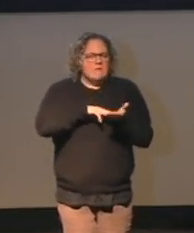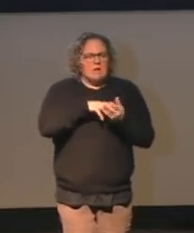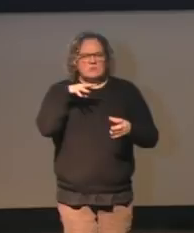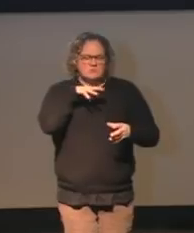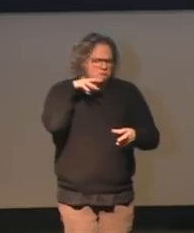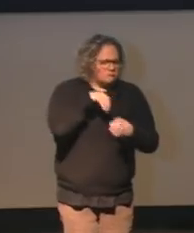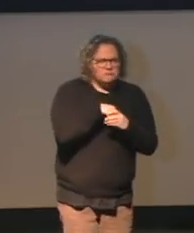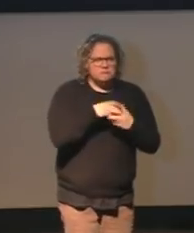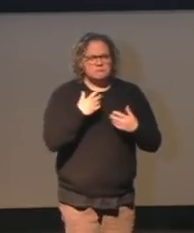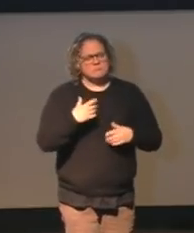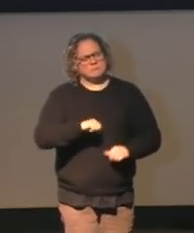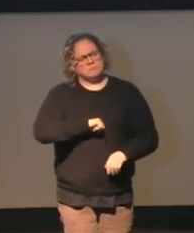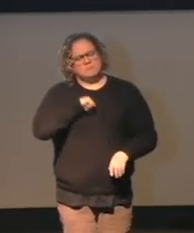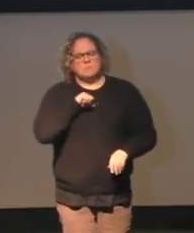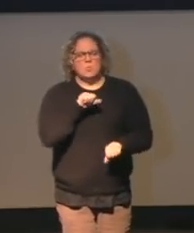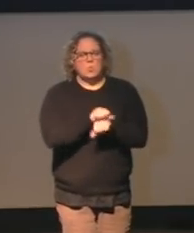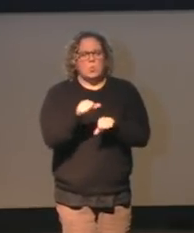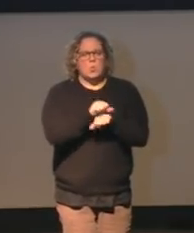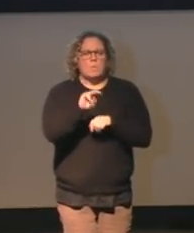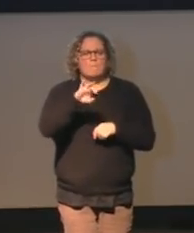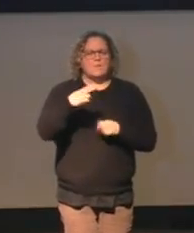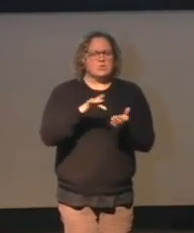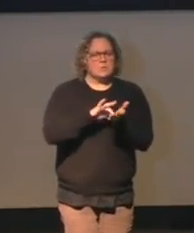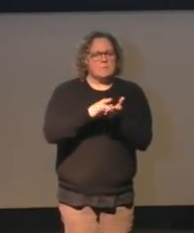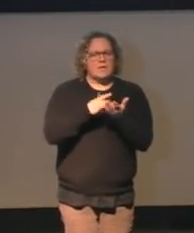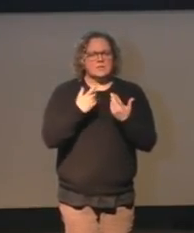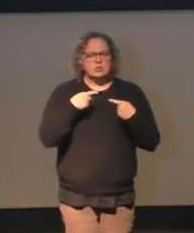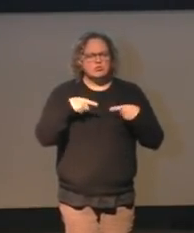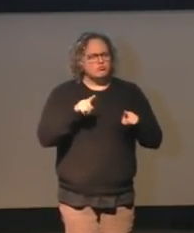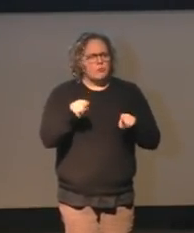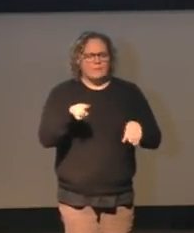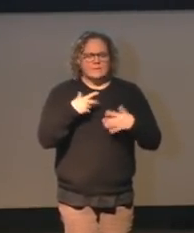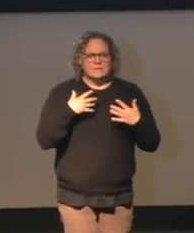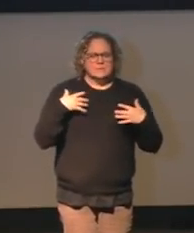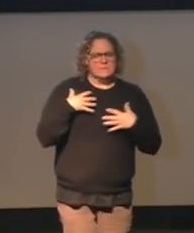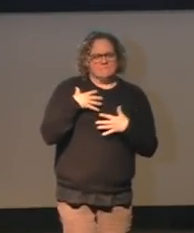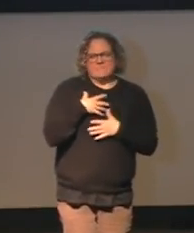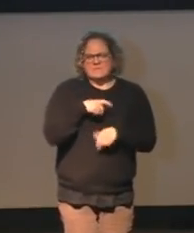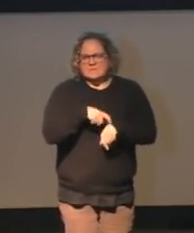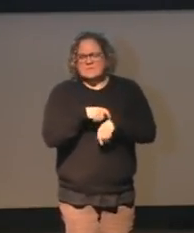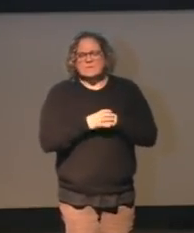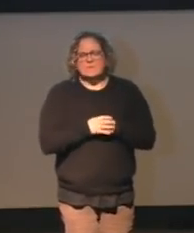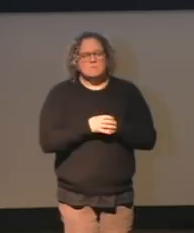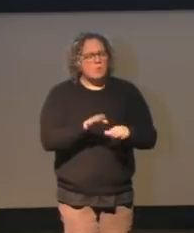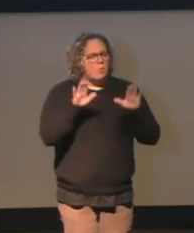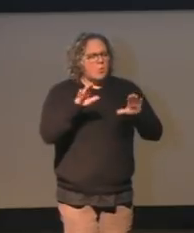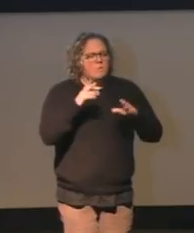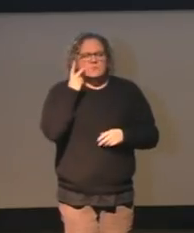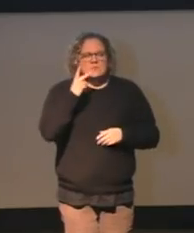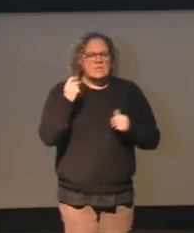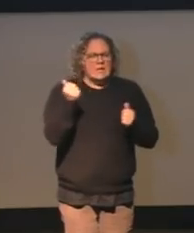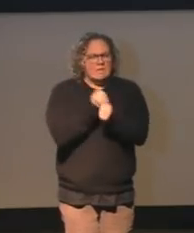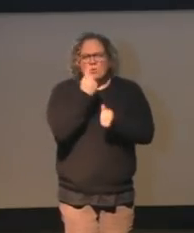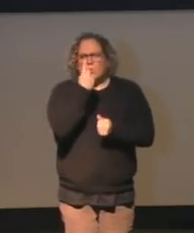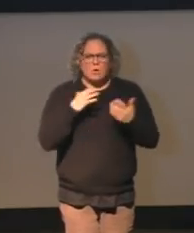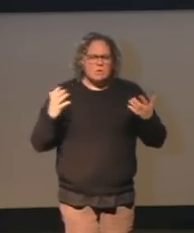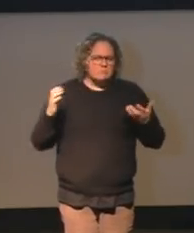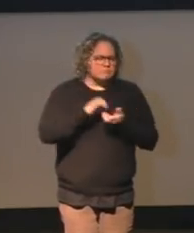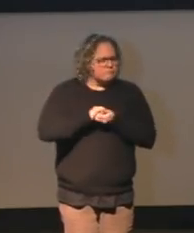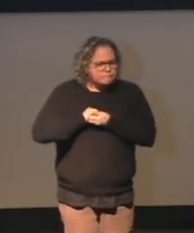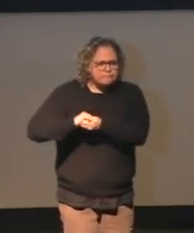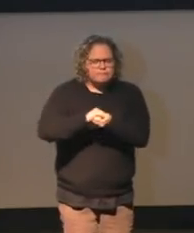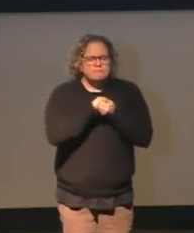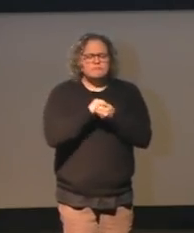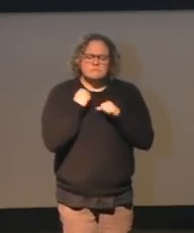proud to be working at Michigan Medicine during this time of uncertainty. It is great to see everyone coming together during the greatest time of need.